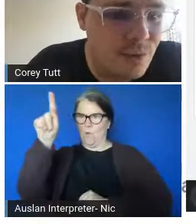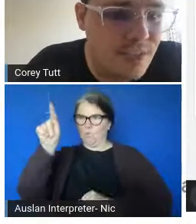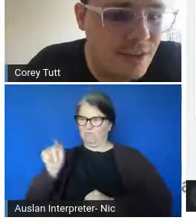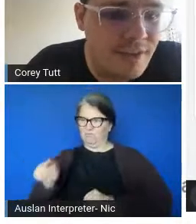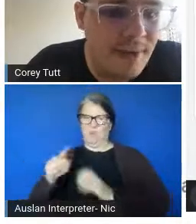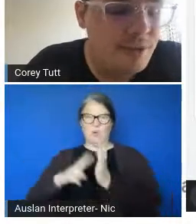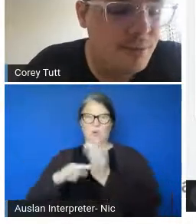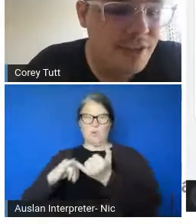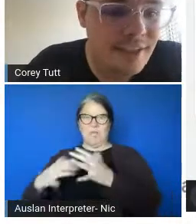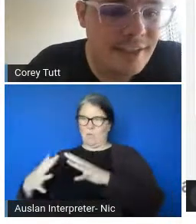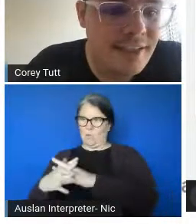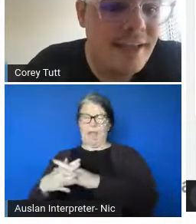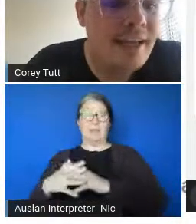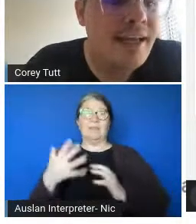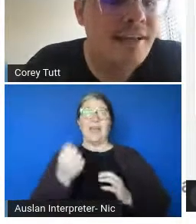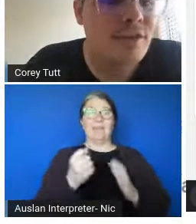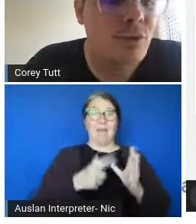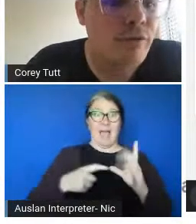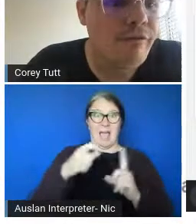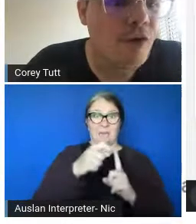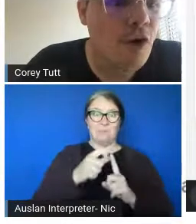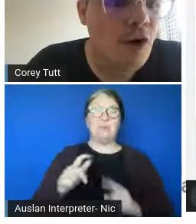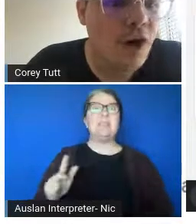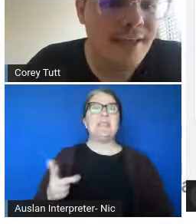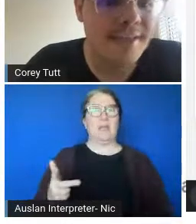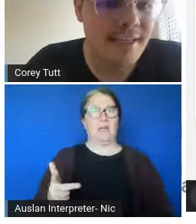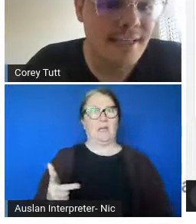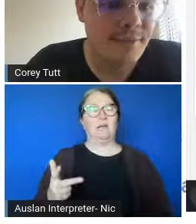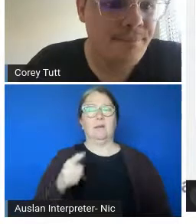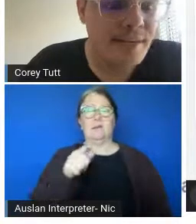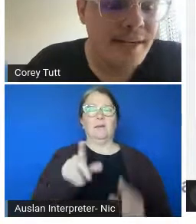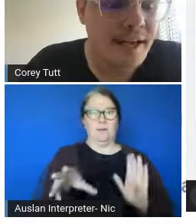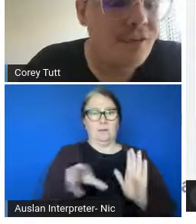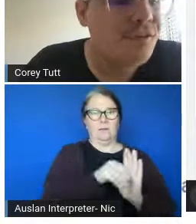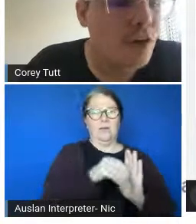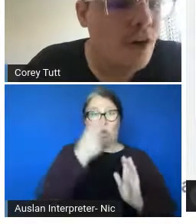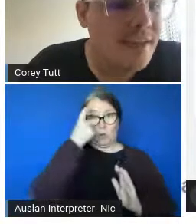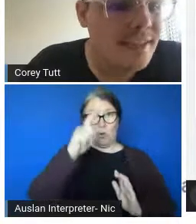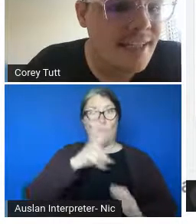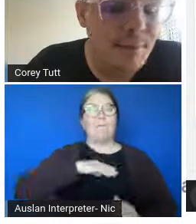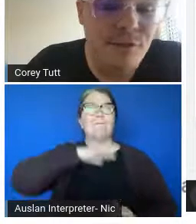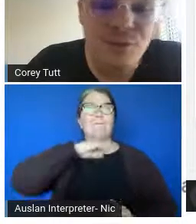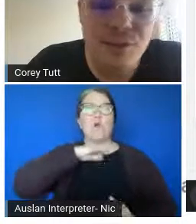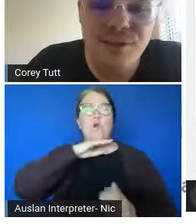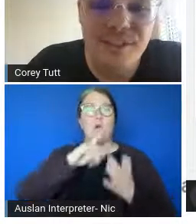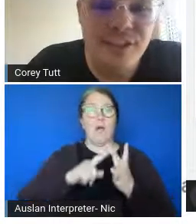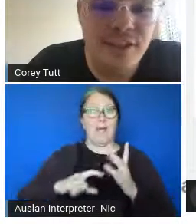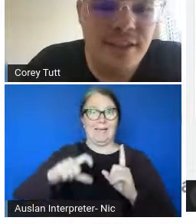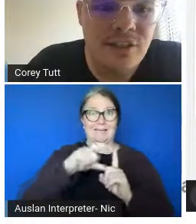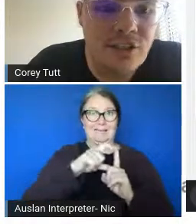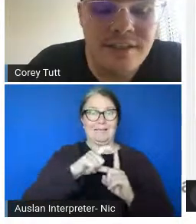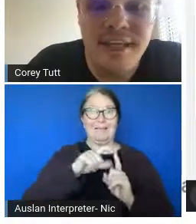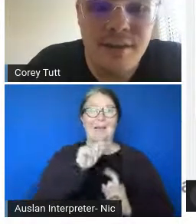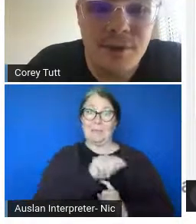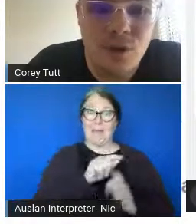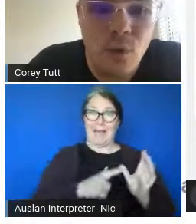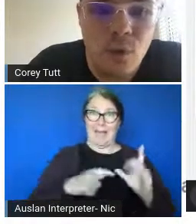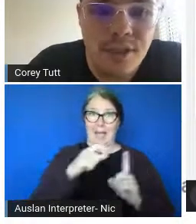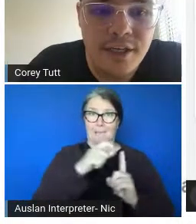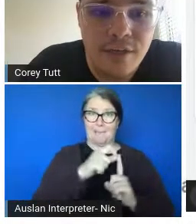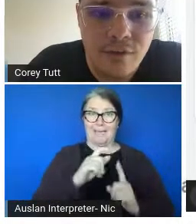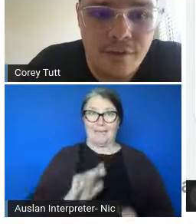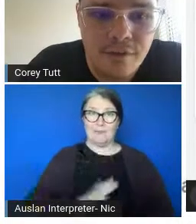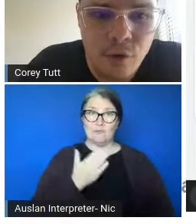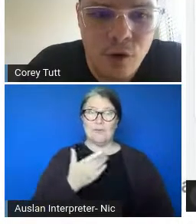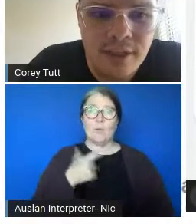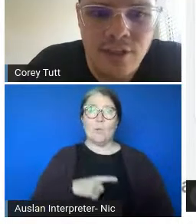can still download this app. It's pretty deadly, and it's called Frog ID. Now, the Frog ID app is really, really interesting because you can take a